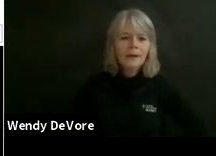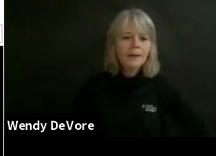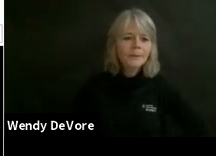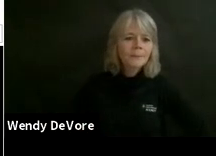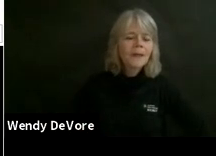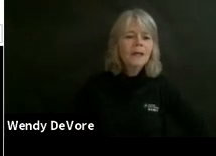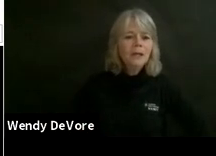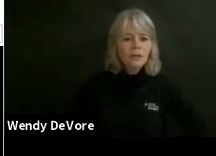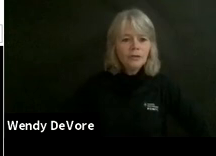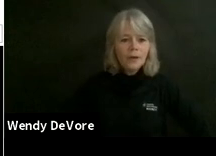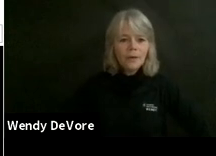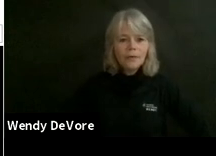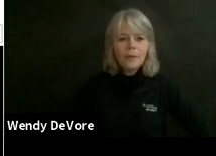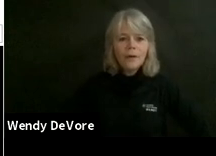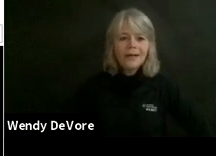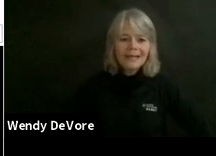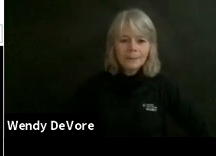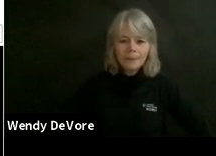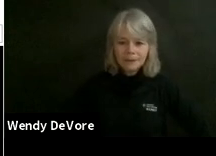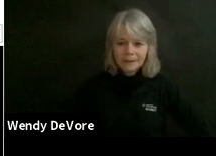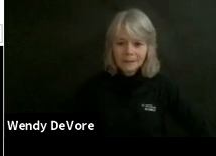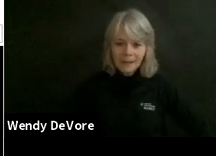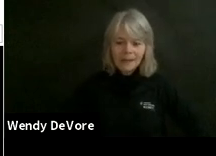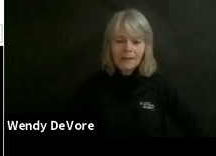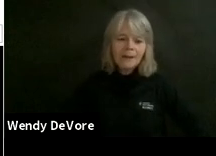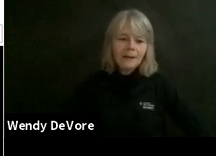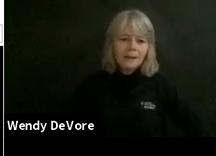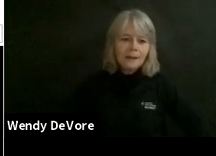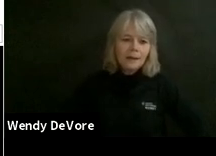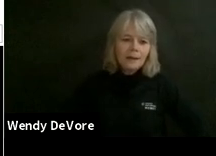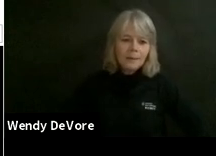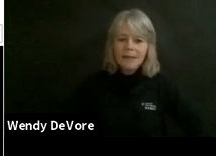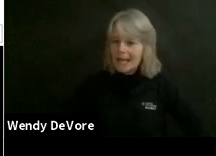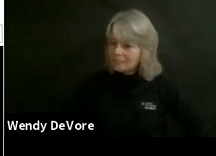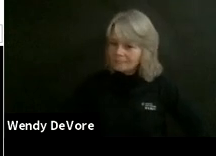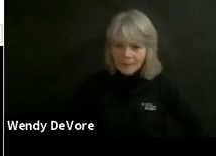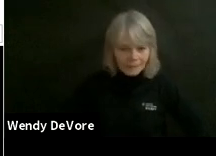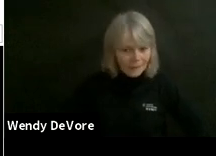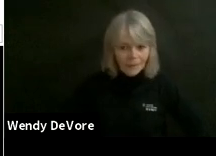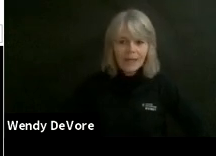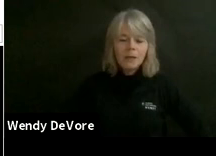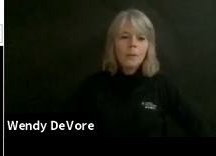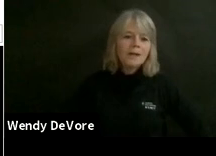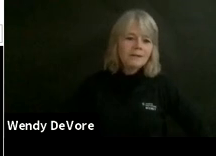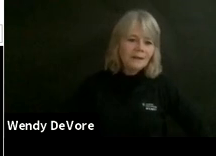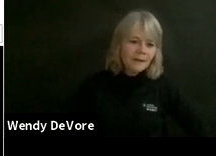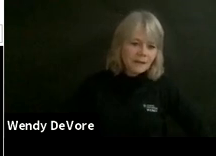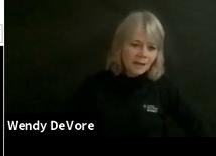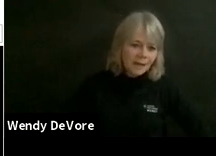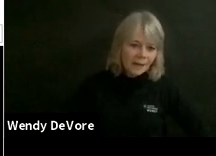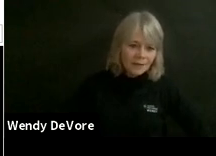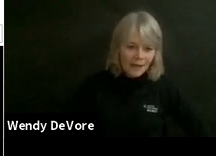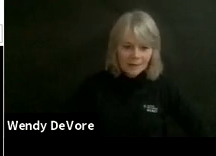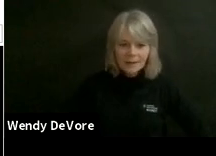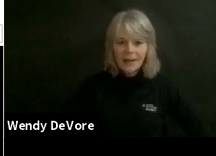Okay. So for an in-person meeting, again, same thing. You would want to send the